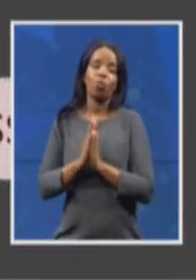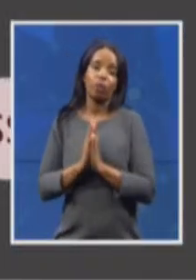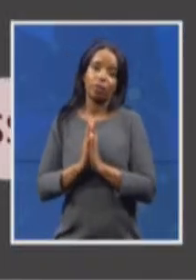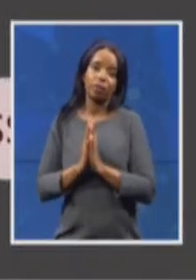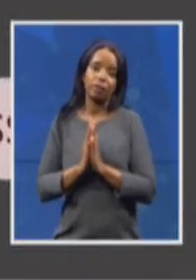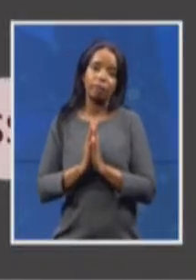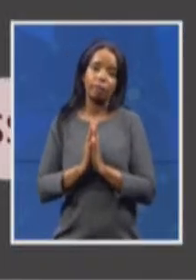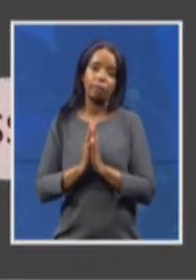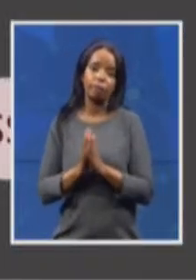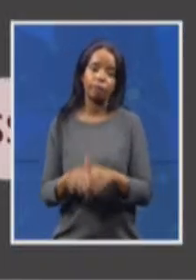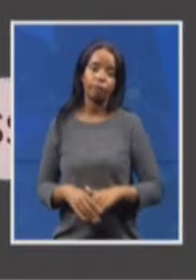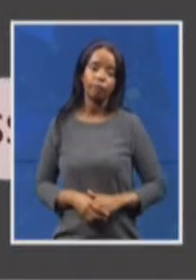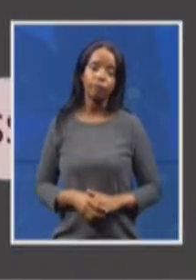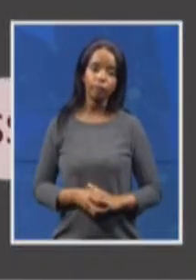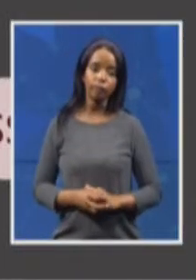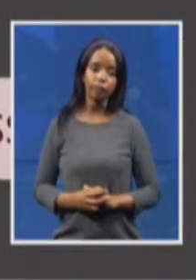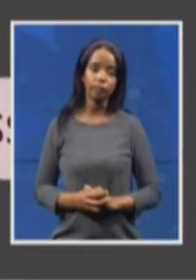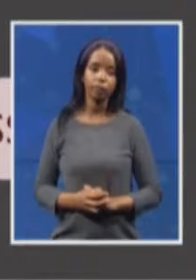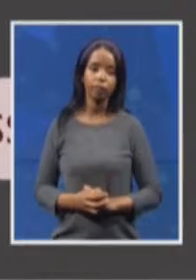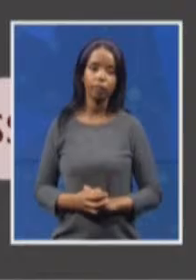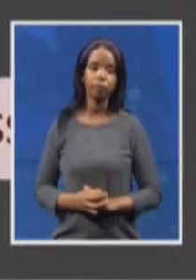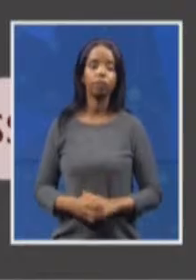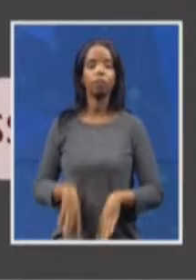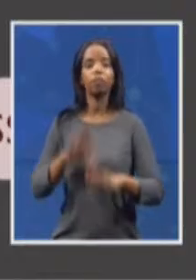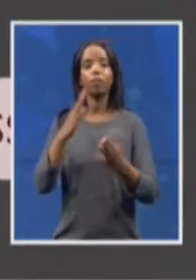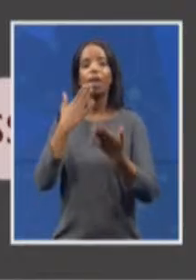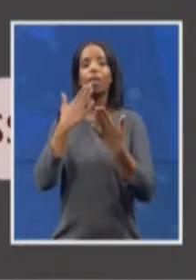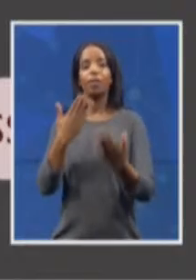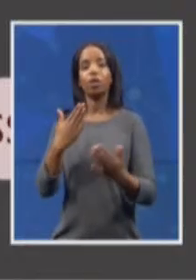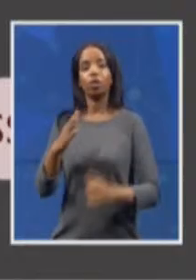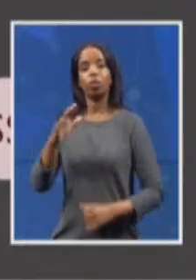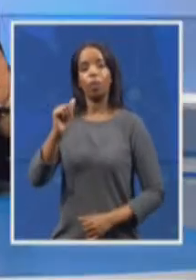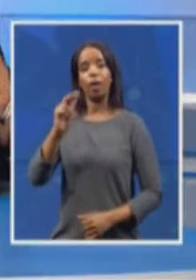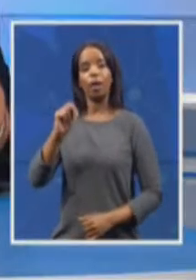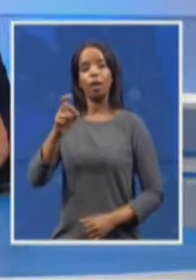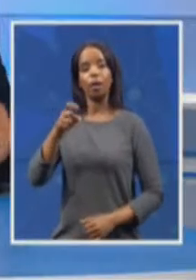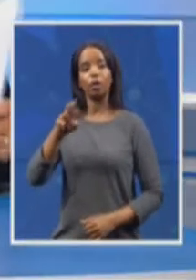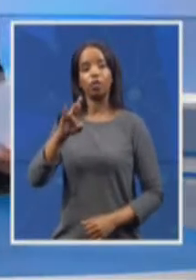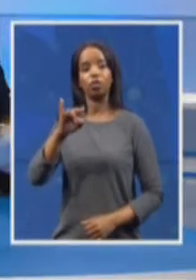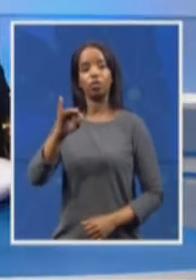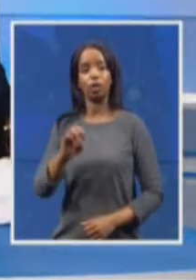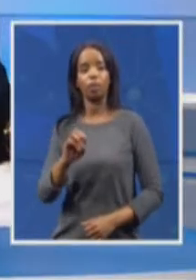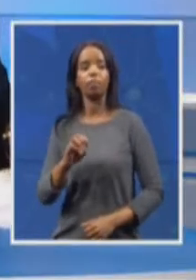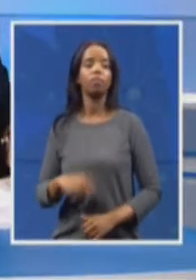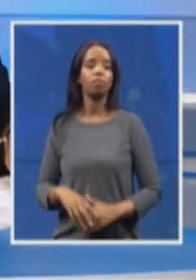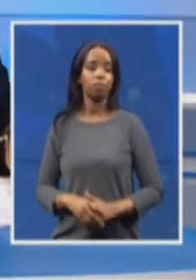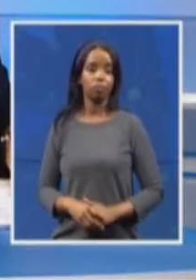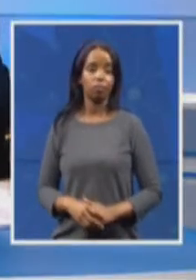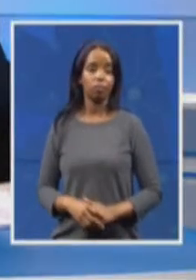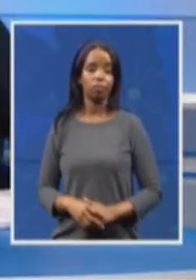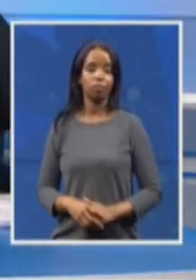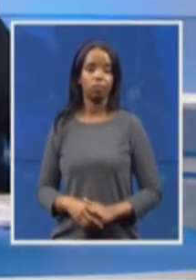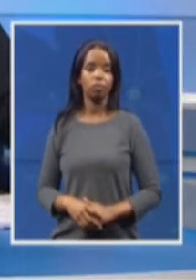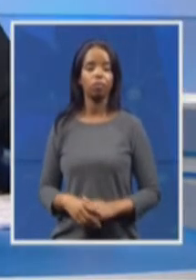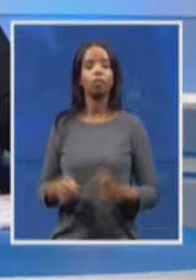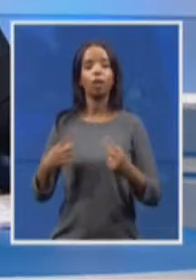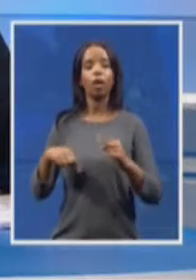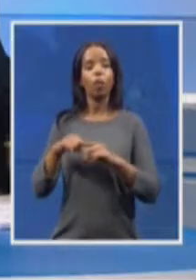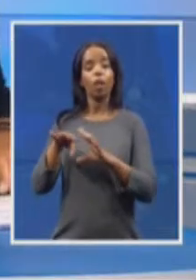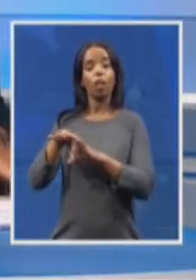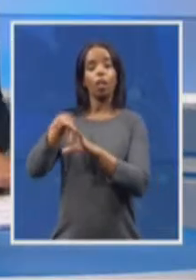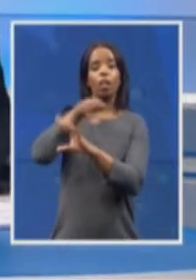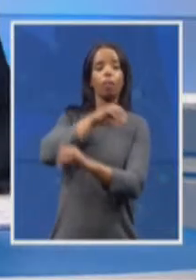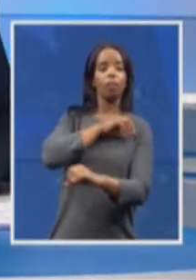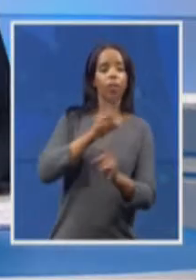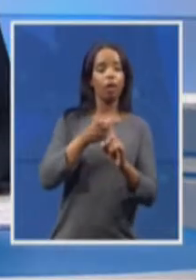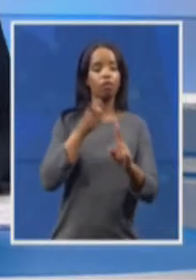Thank you, André. Peter Atat Montalto of... And we're coming out of that Eskom briefing, as you heard there from Skonati